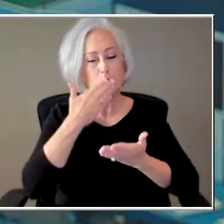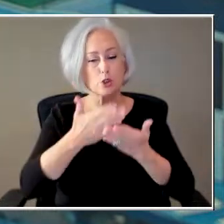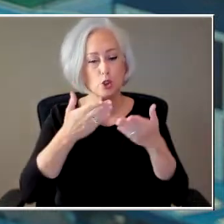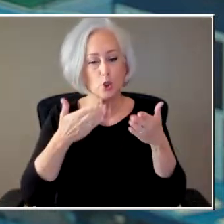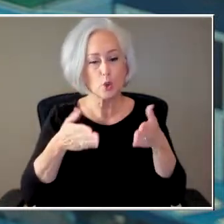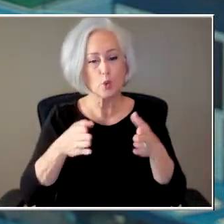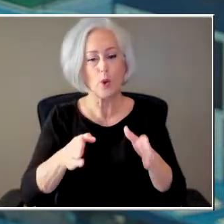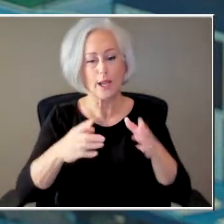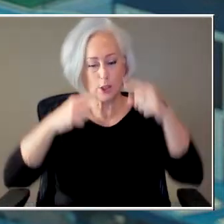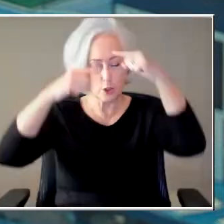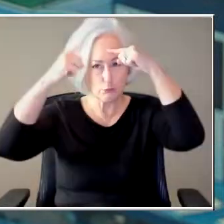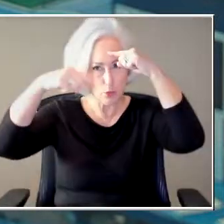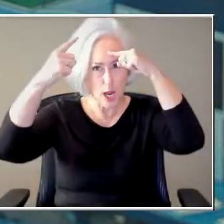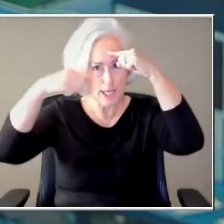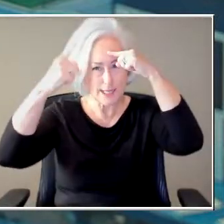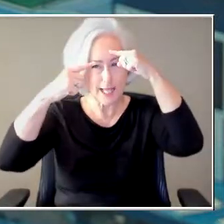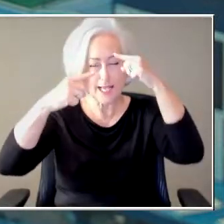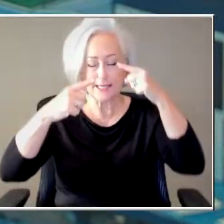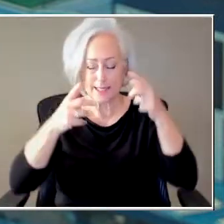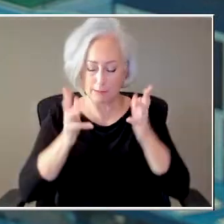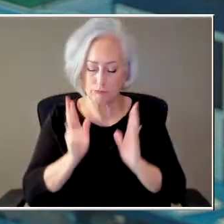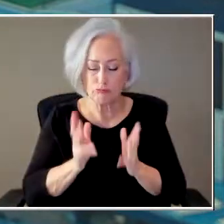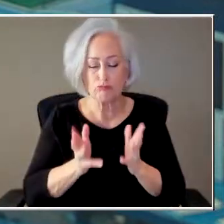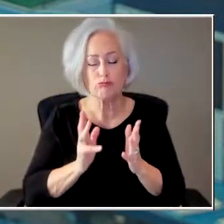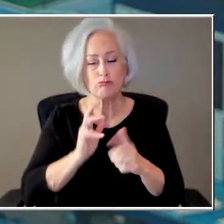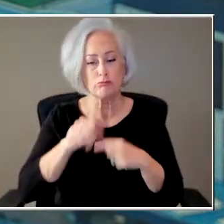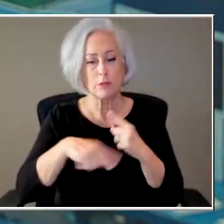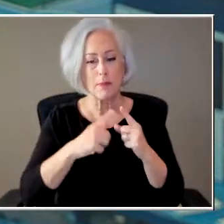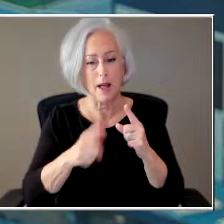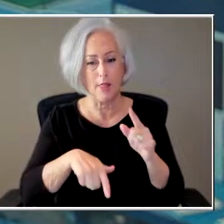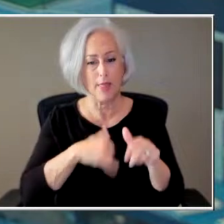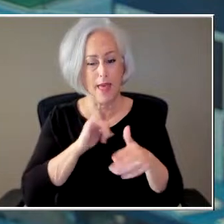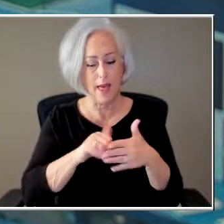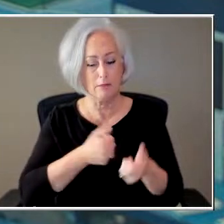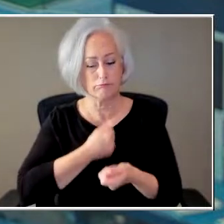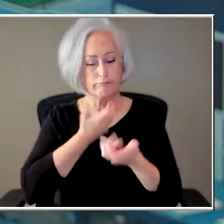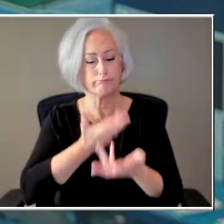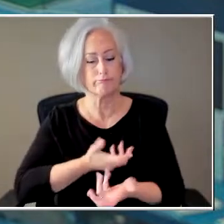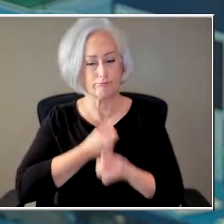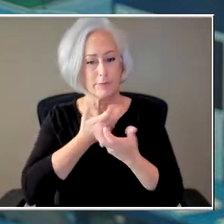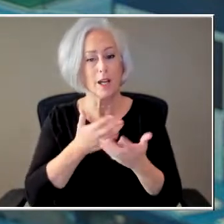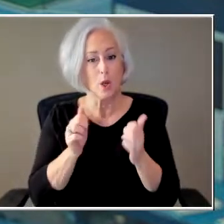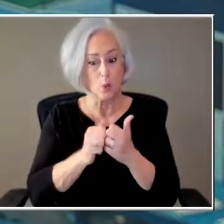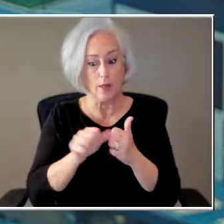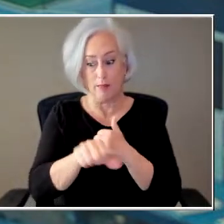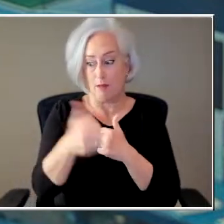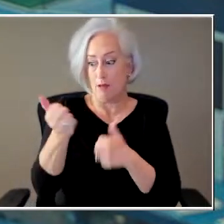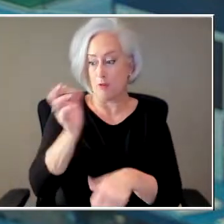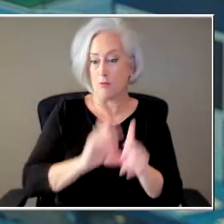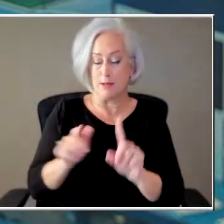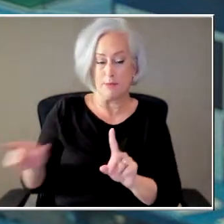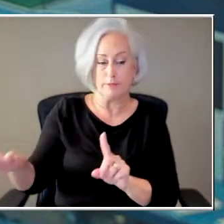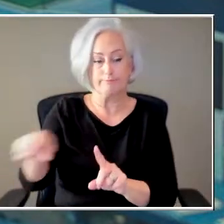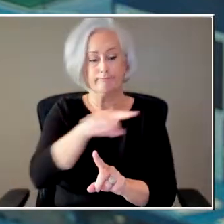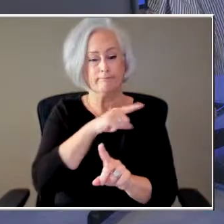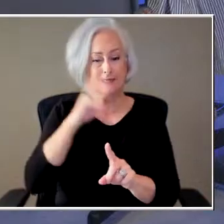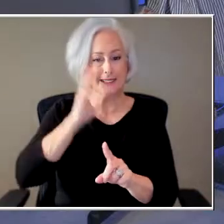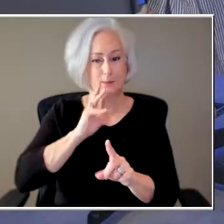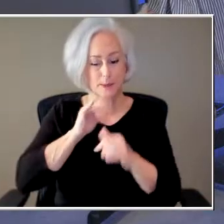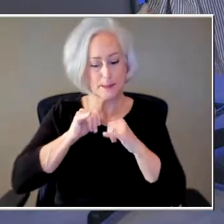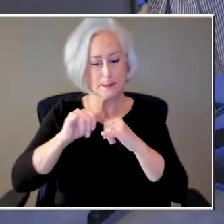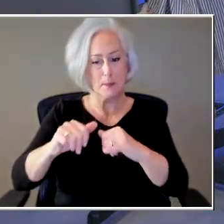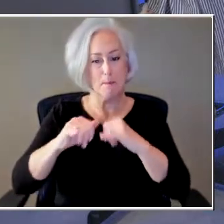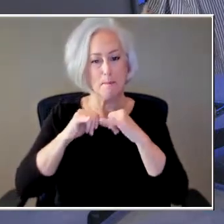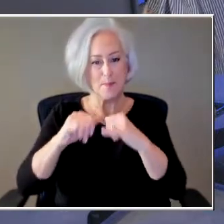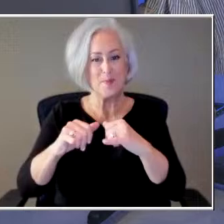those emotions and talk about them with other individuals who were, experiencing the same thing. And you